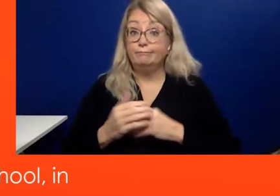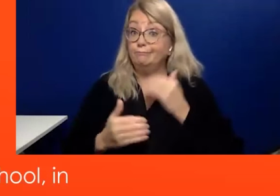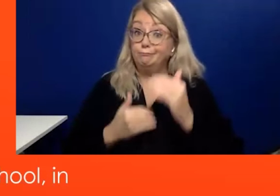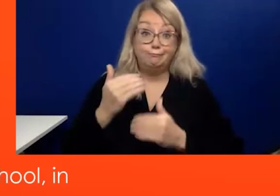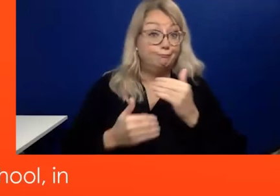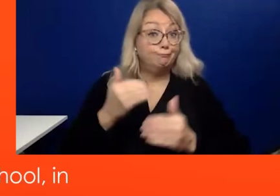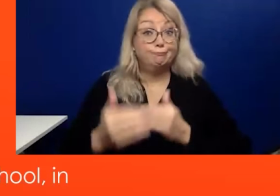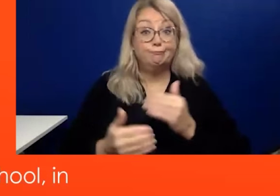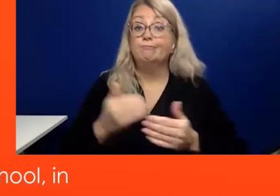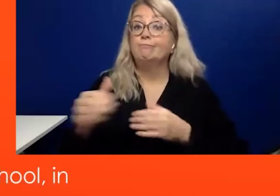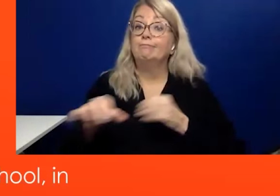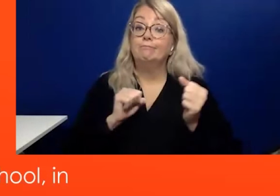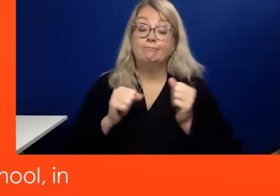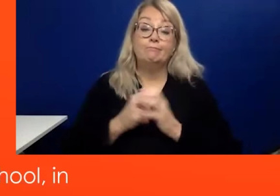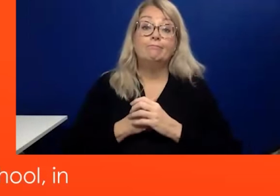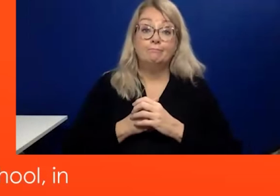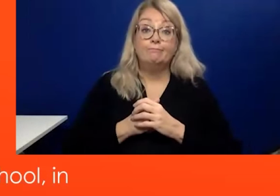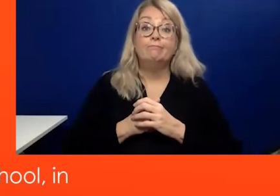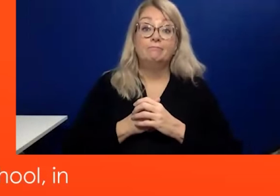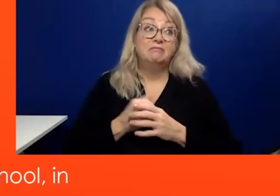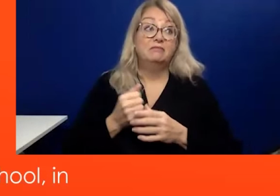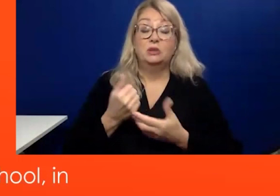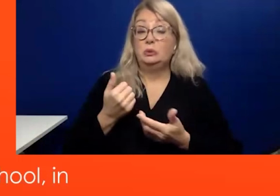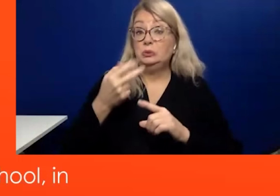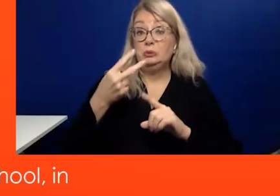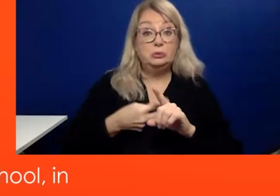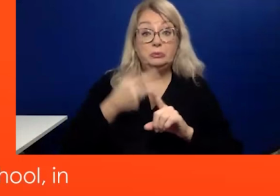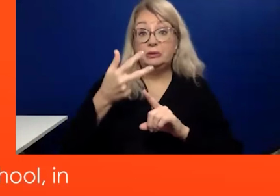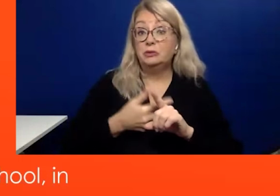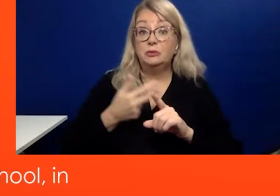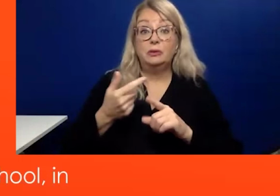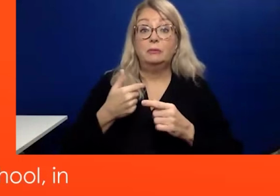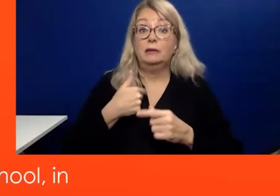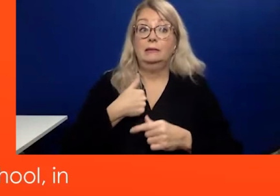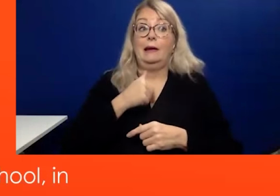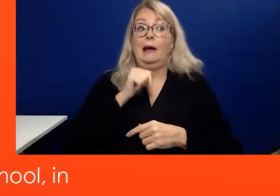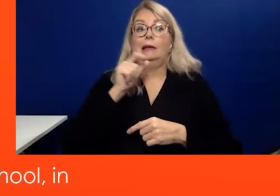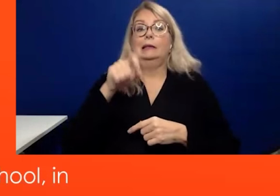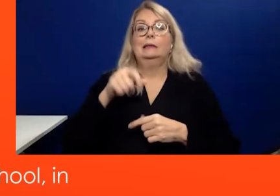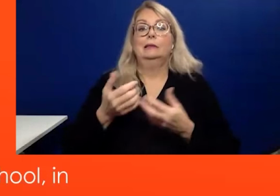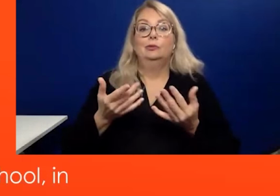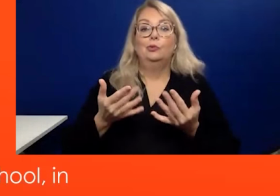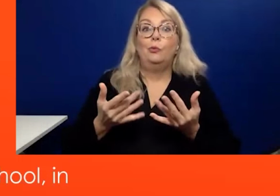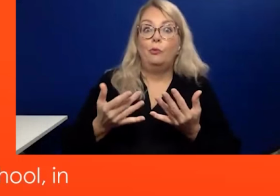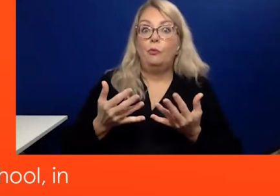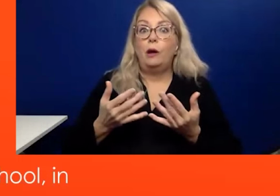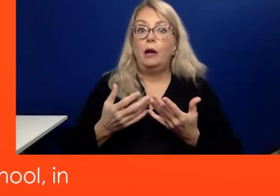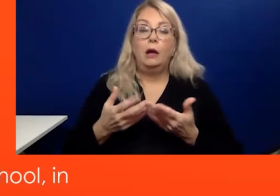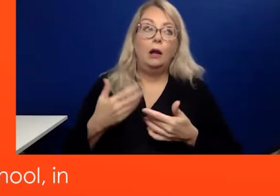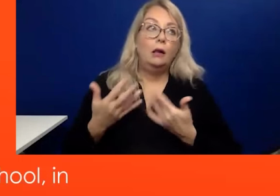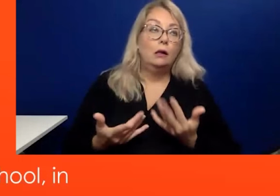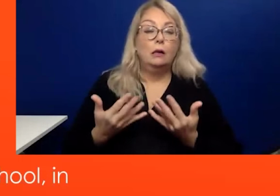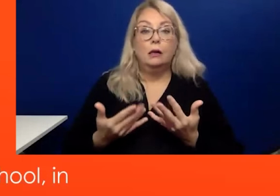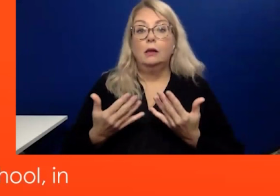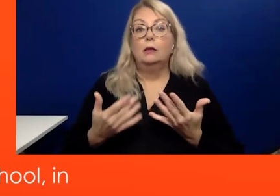courses over the course of a couple, 3 months. I didn't have to wait and let life happen in order to